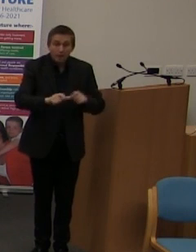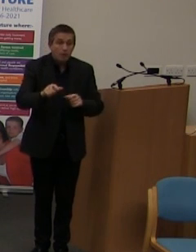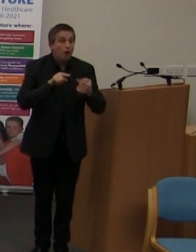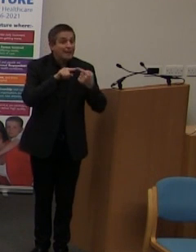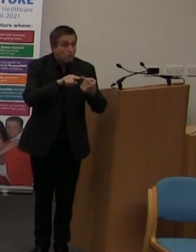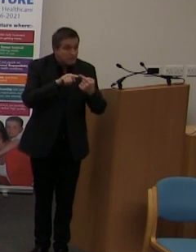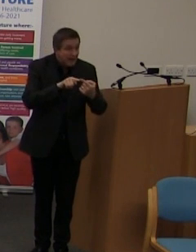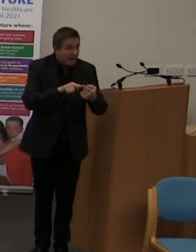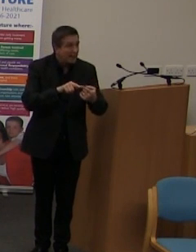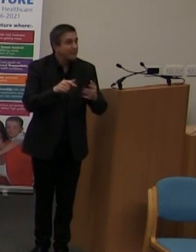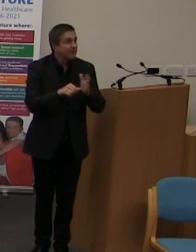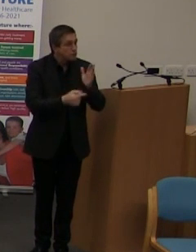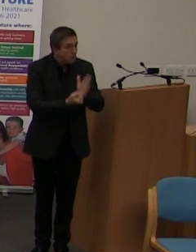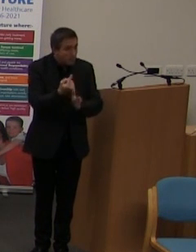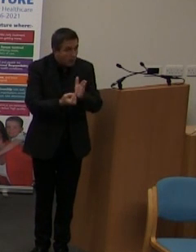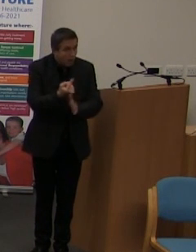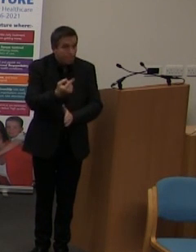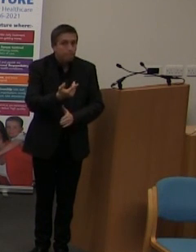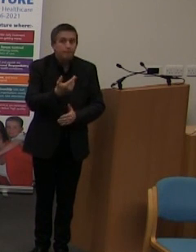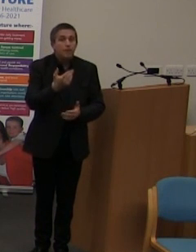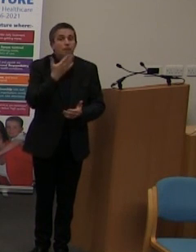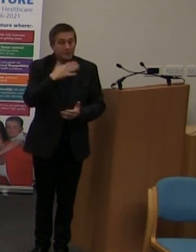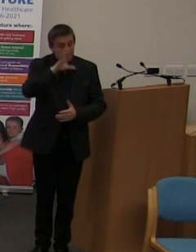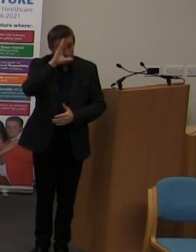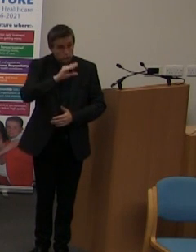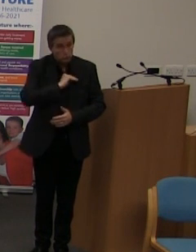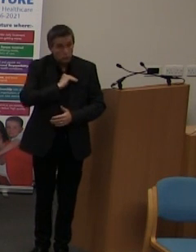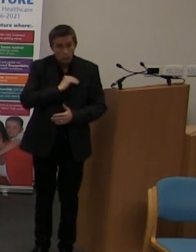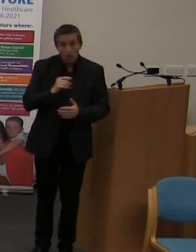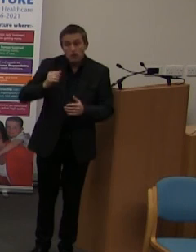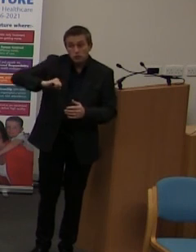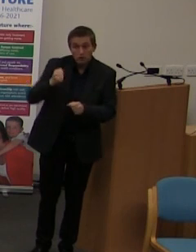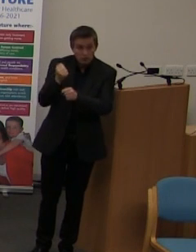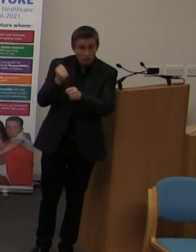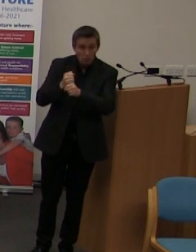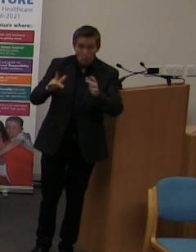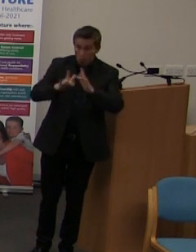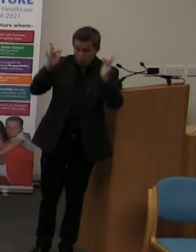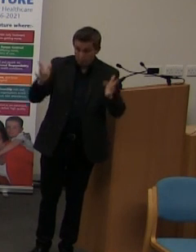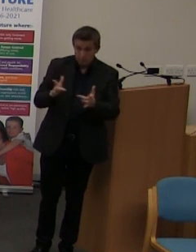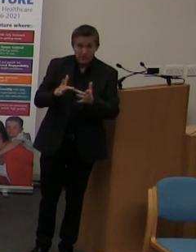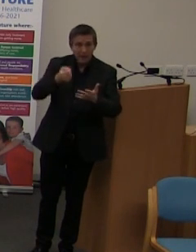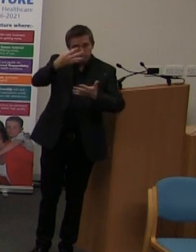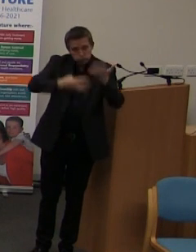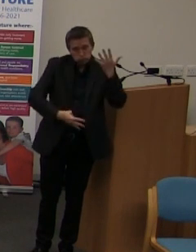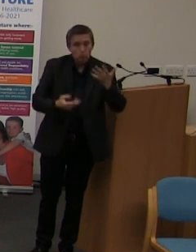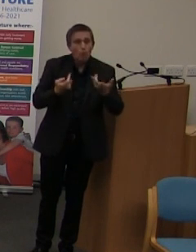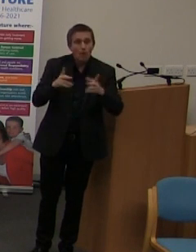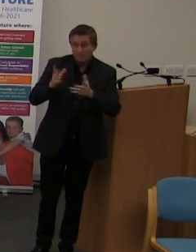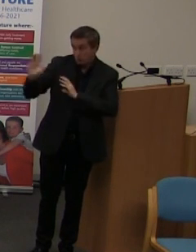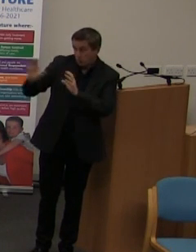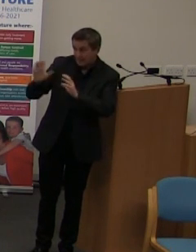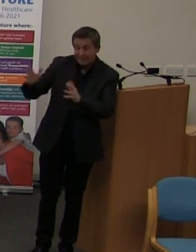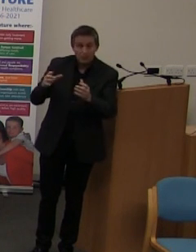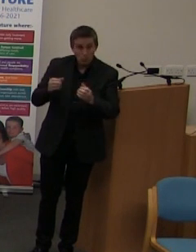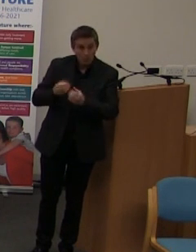things you want to raise. There's going to be a number of consultations no doubt as well. Just keep an eye on the Scottish Government website, and please don't make this the only point in time when you contact